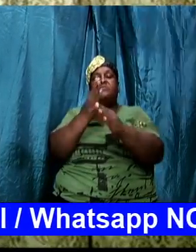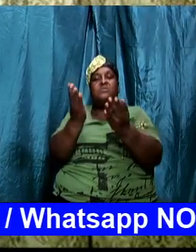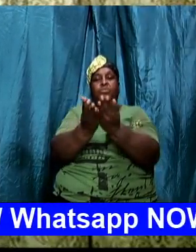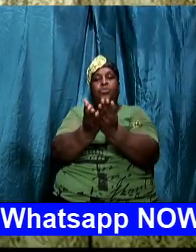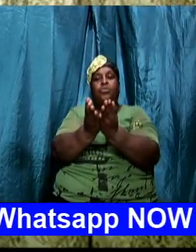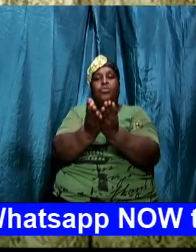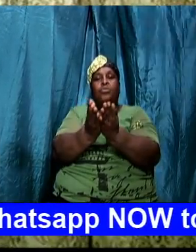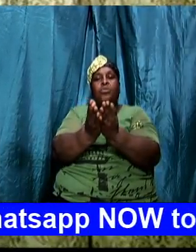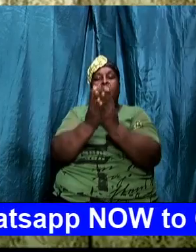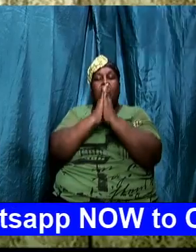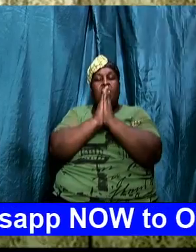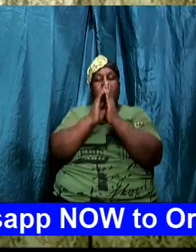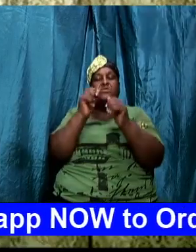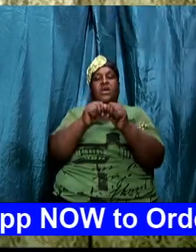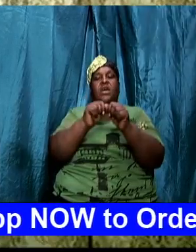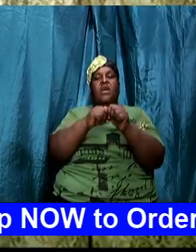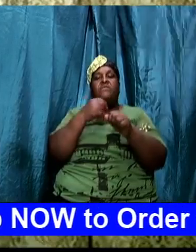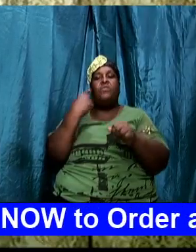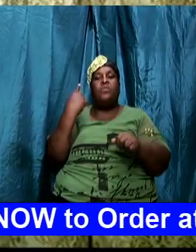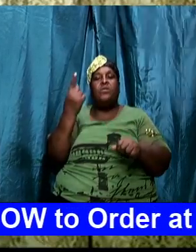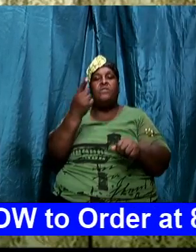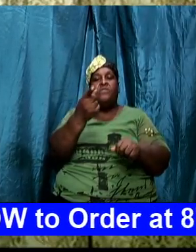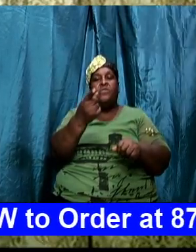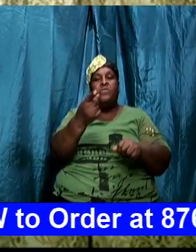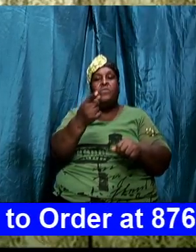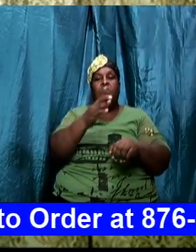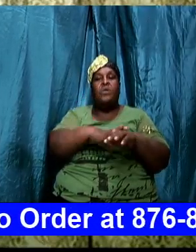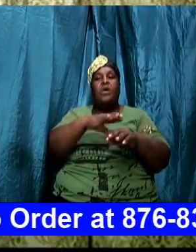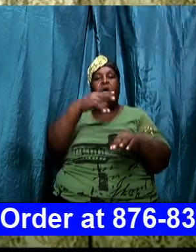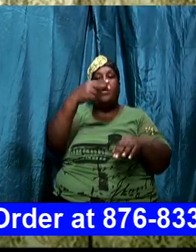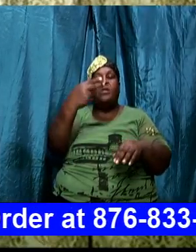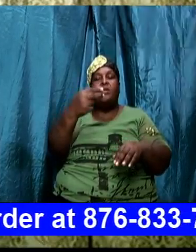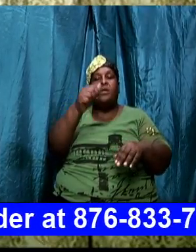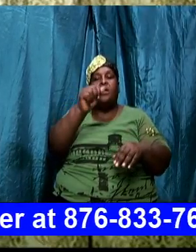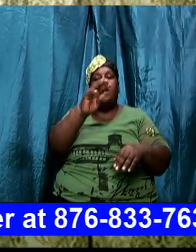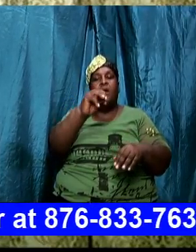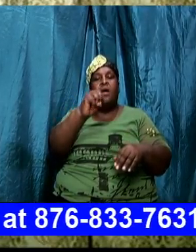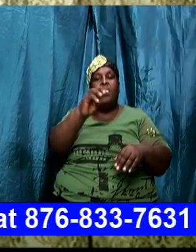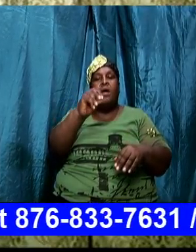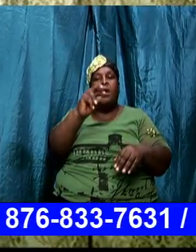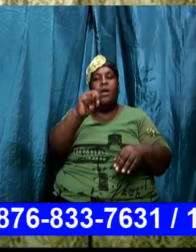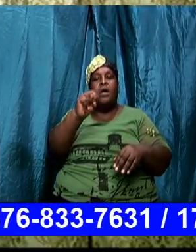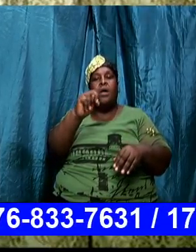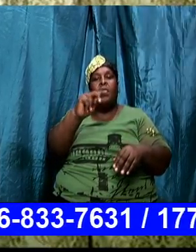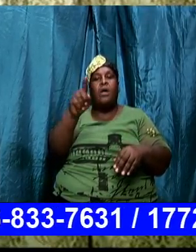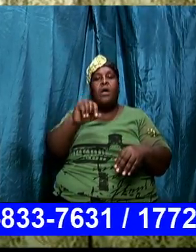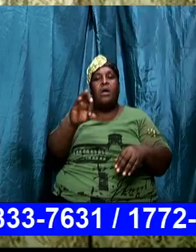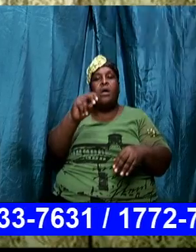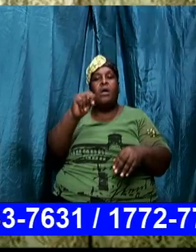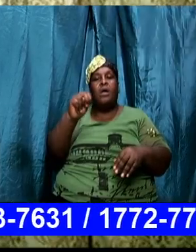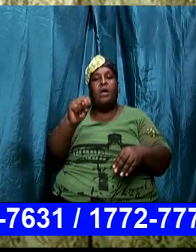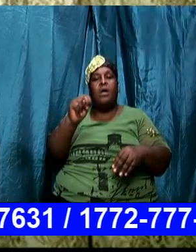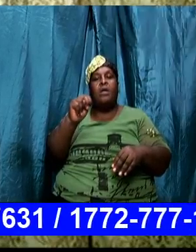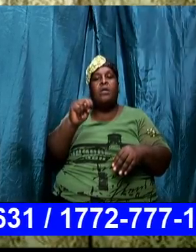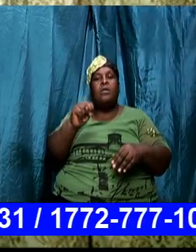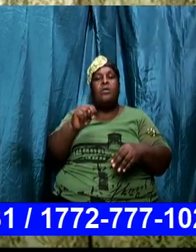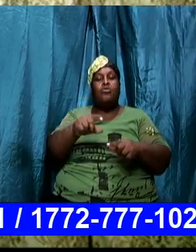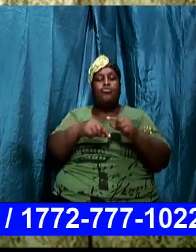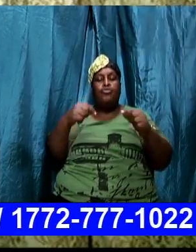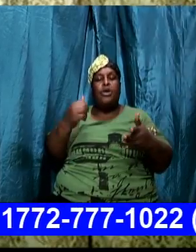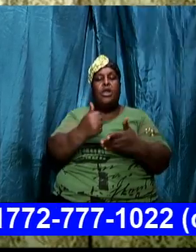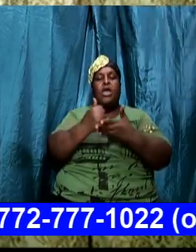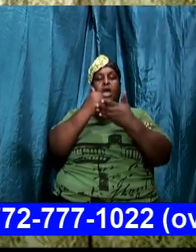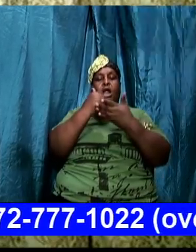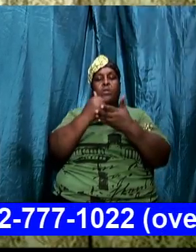ask every one of you on Amazon, please, to read and then give that review. It will be a great help to